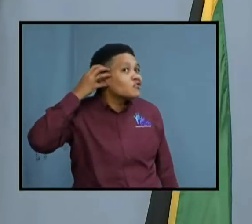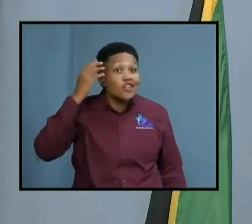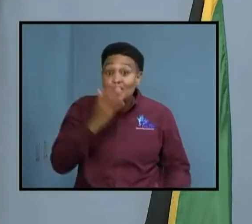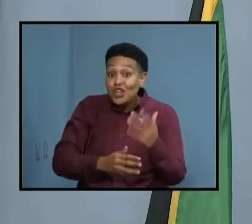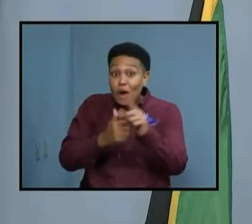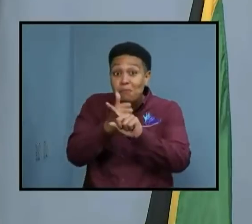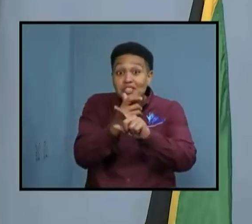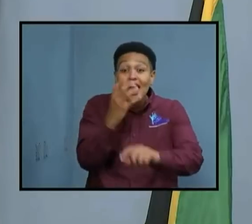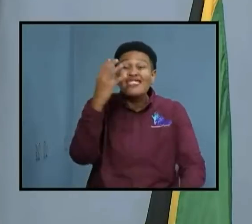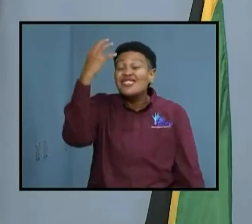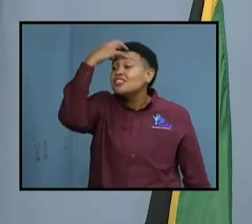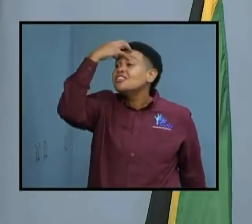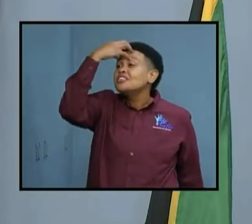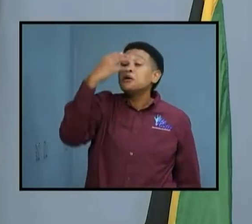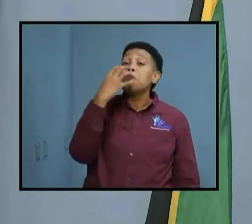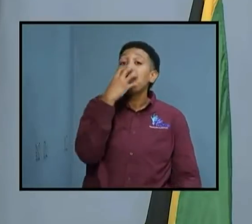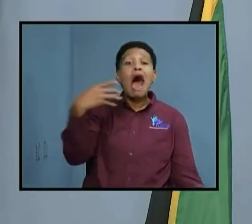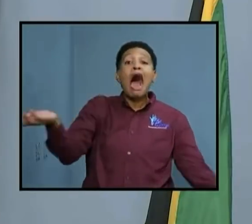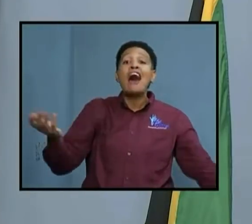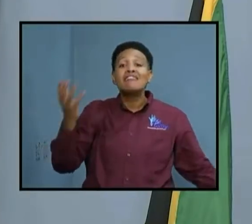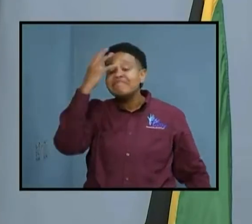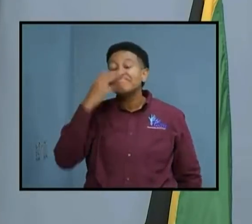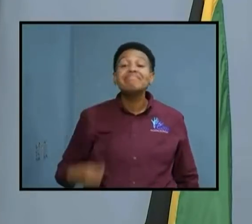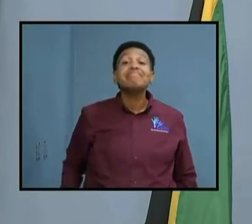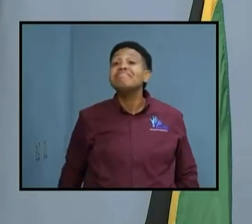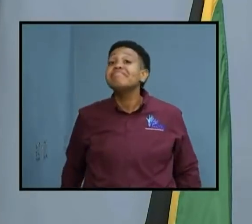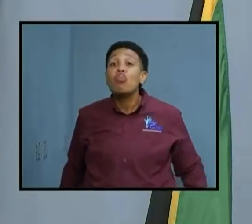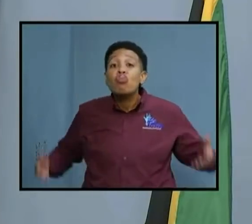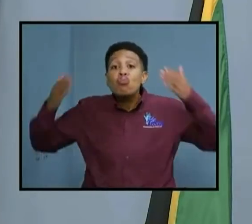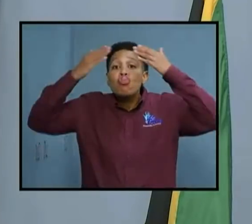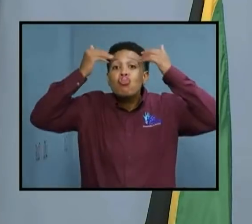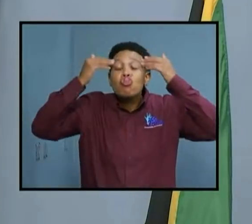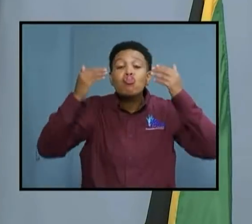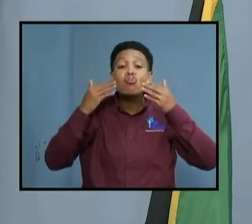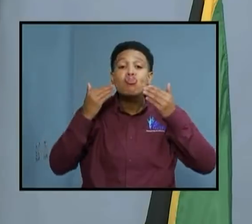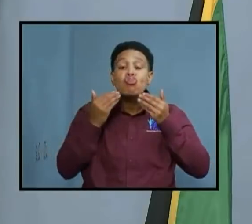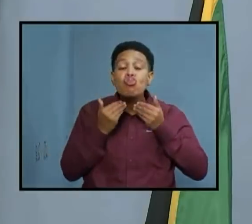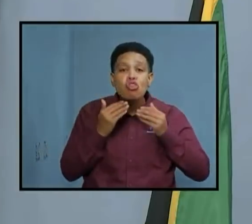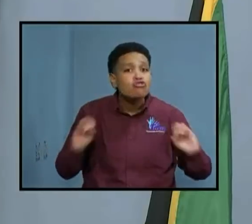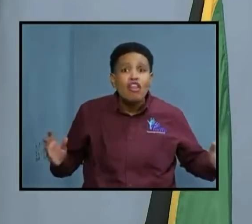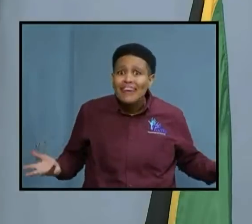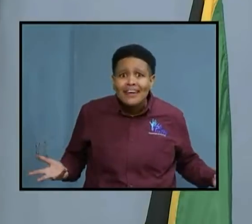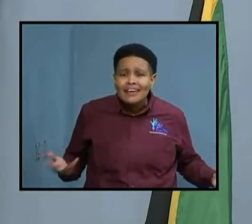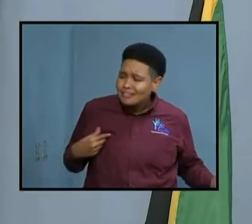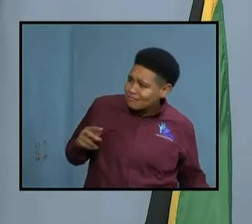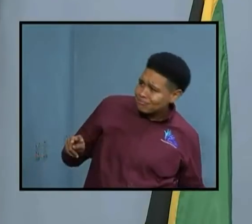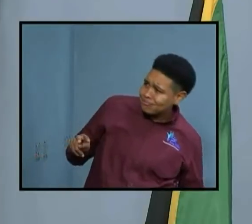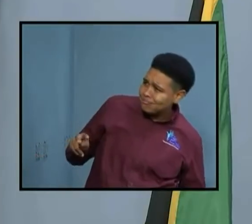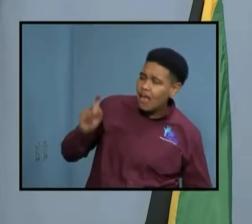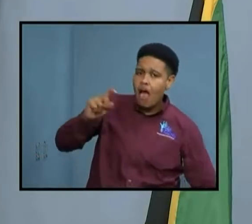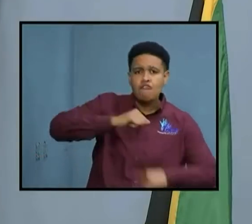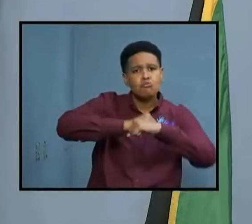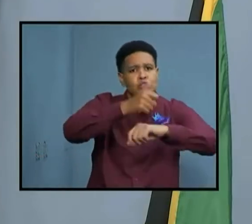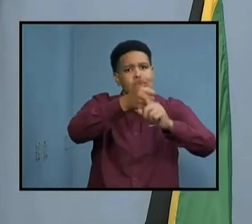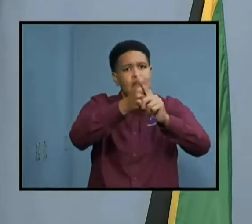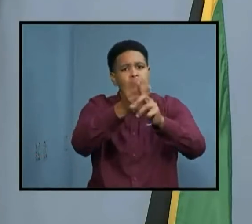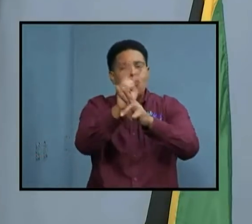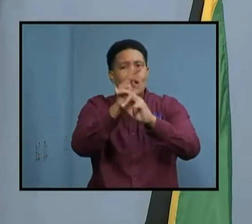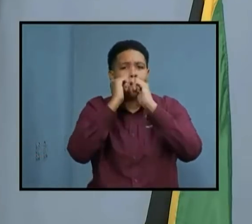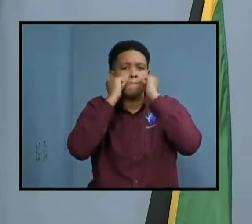wearing any masks at all. You have to protect yourself by wearing your mask, wearing it